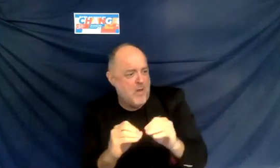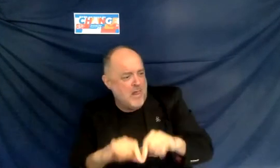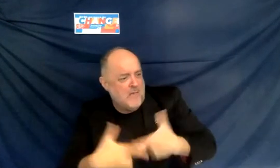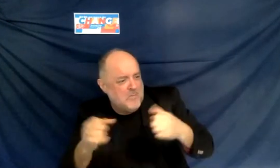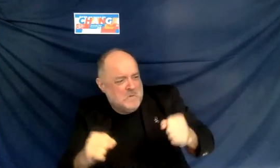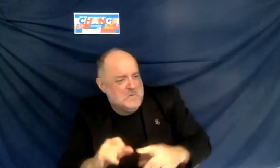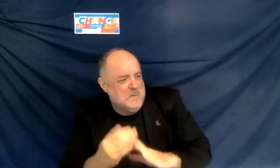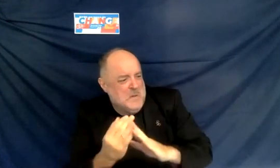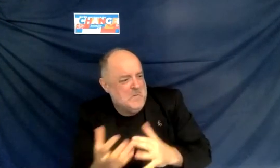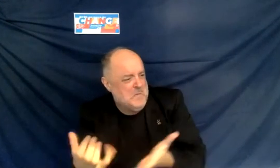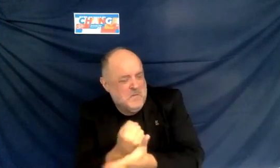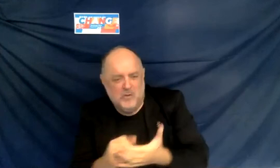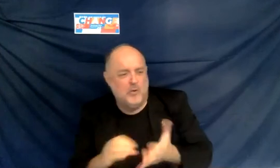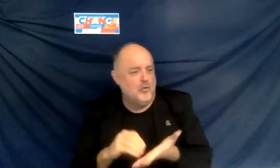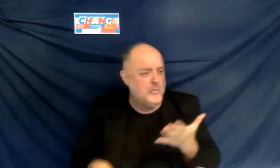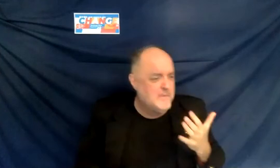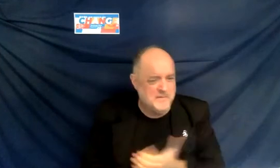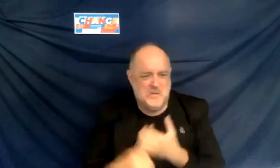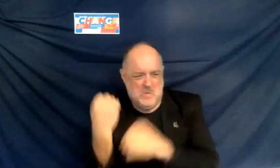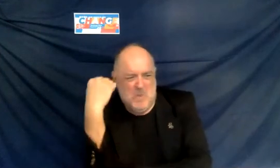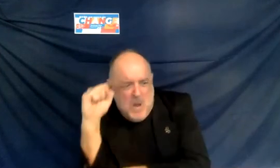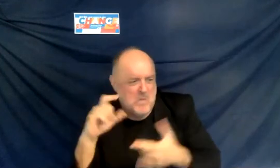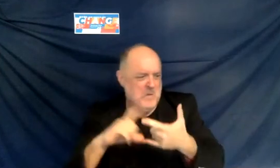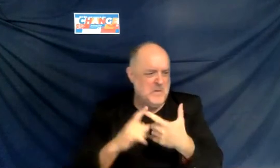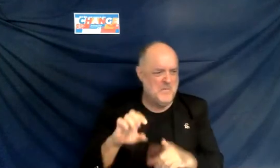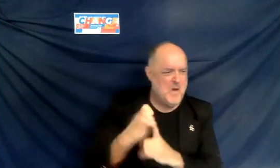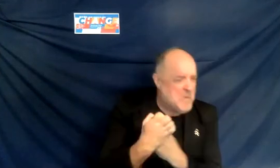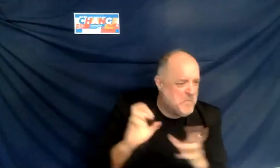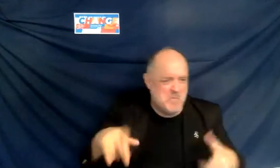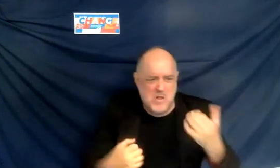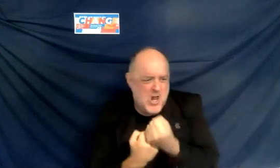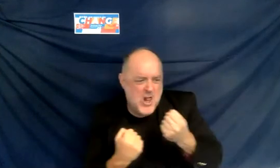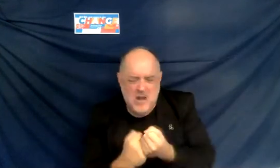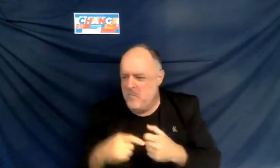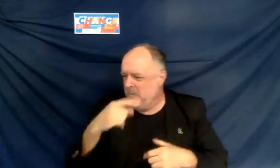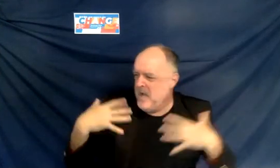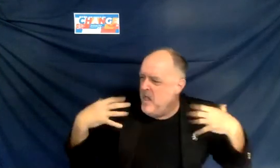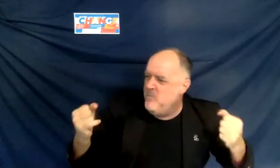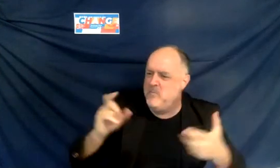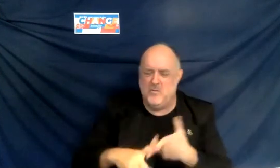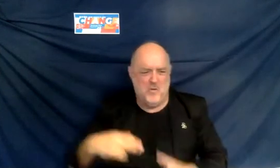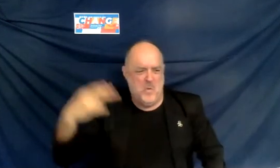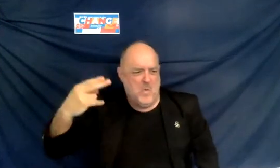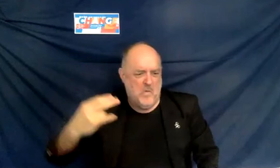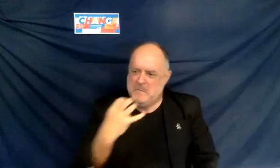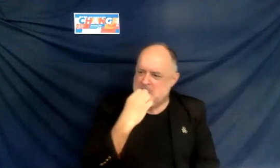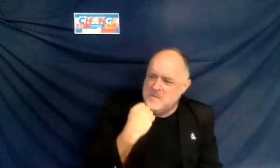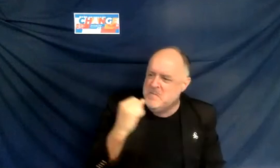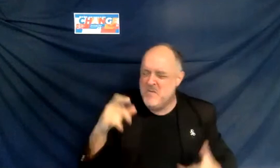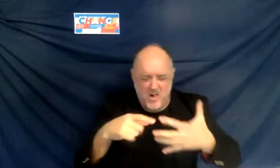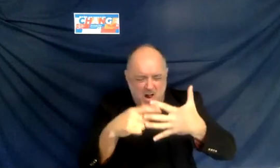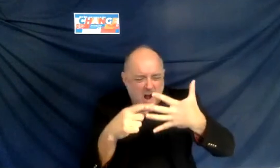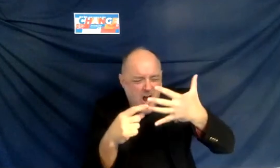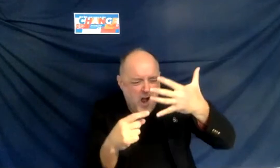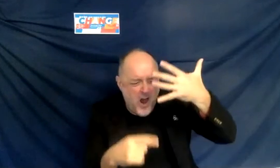That's, the students, the anarchists, the environmentalists, and the public health, the historical preservationists, all these